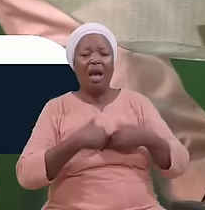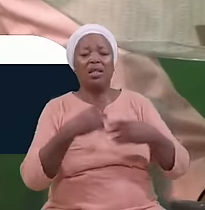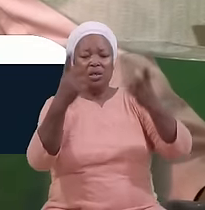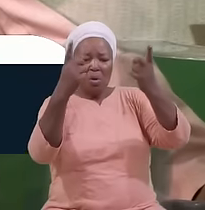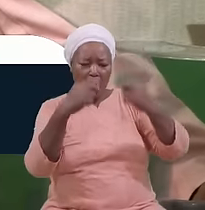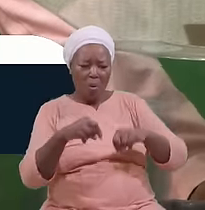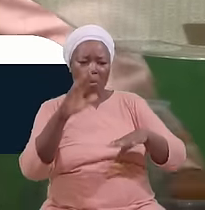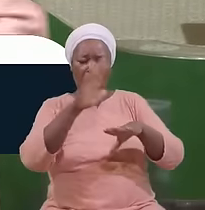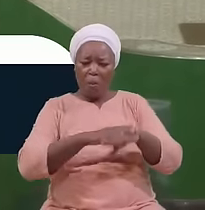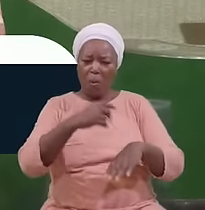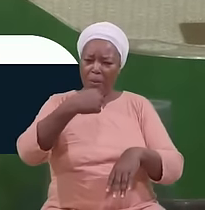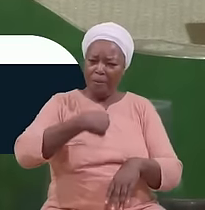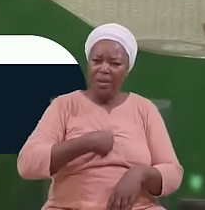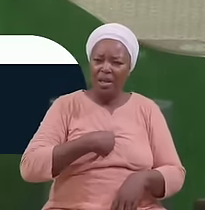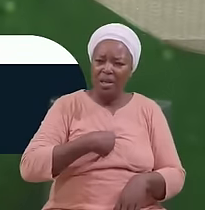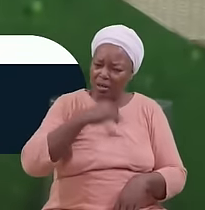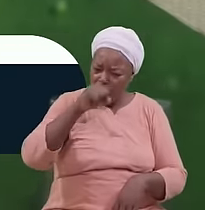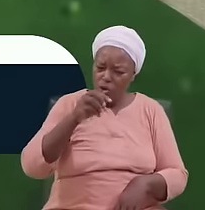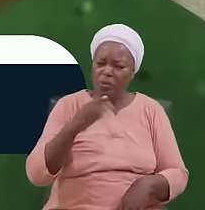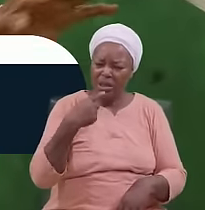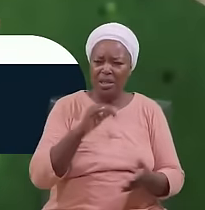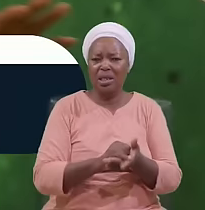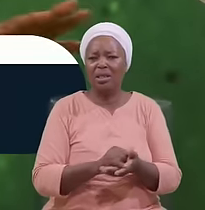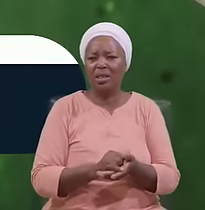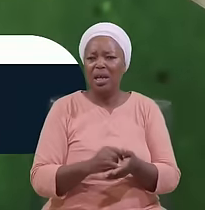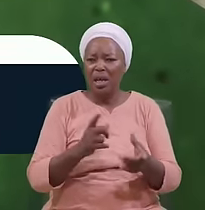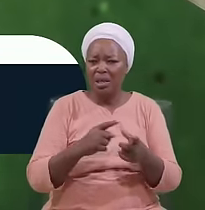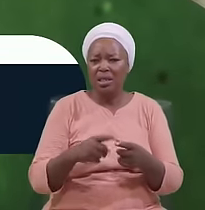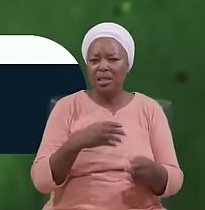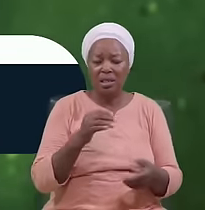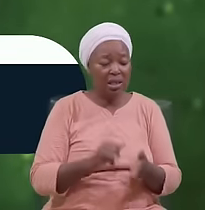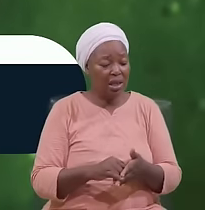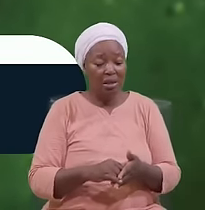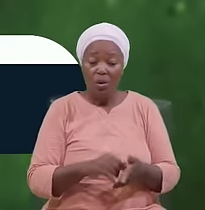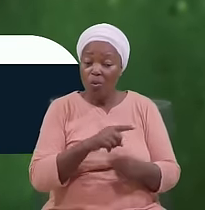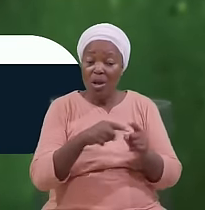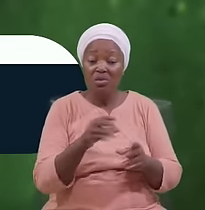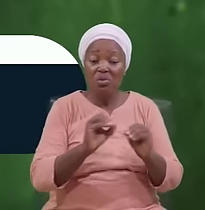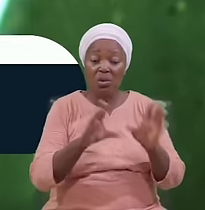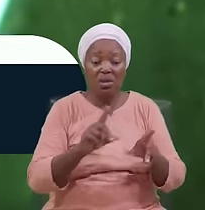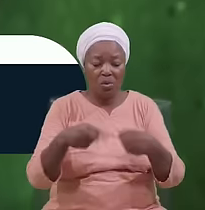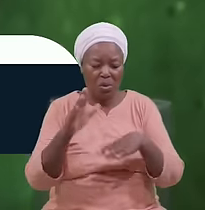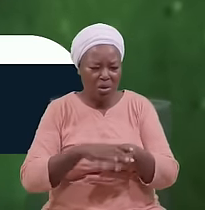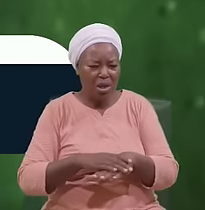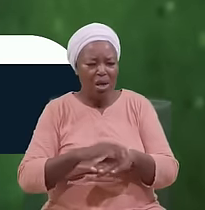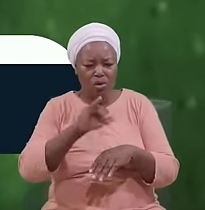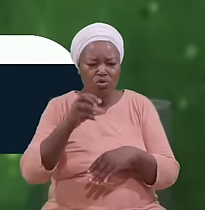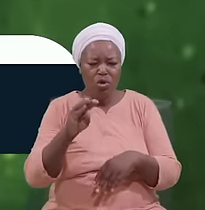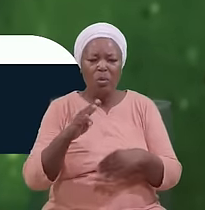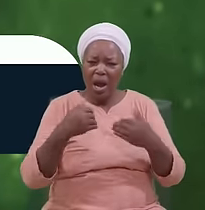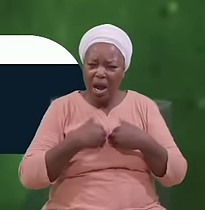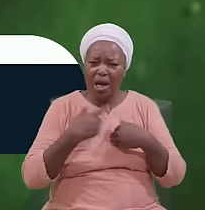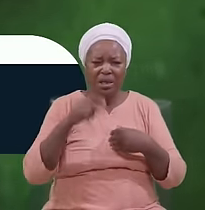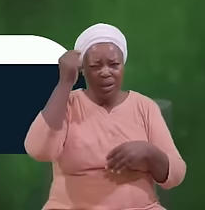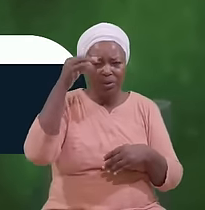upon me. Even when there was nothing wrong, there's nothing going wrong at all, Job had the thought,